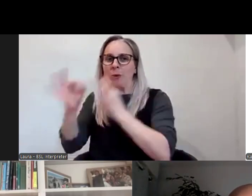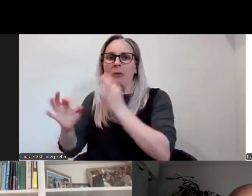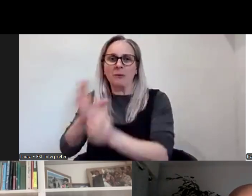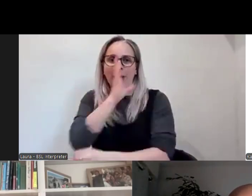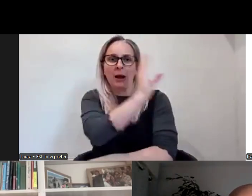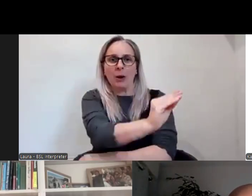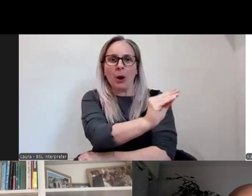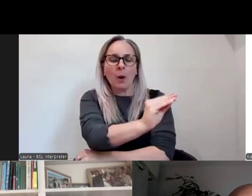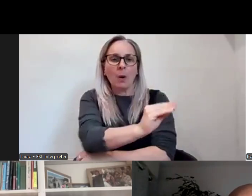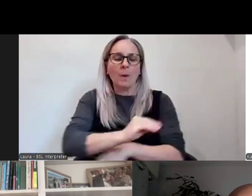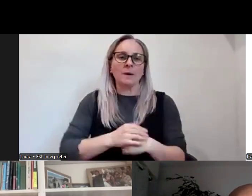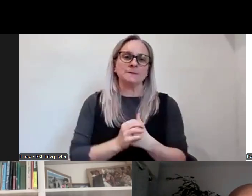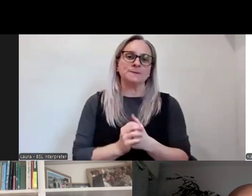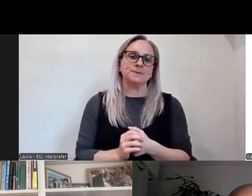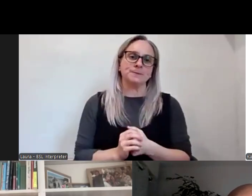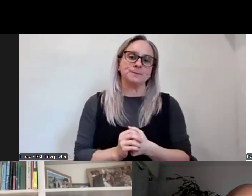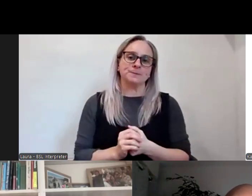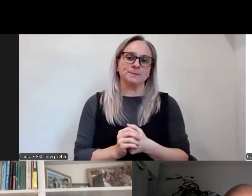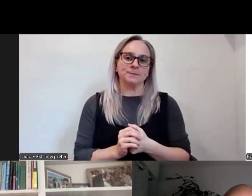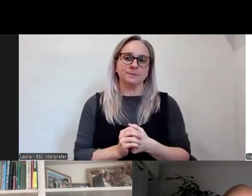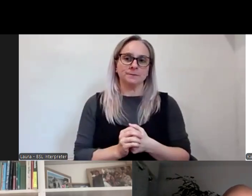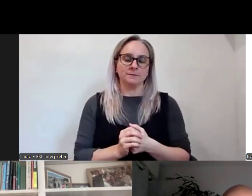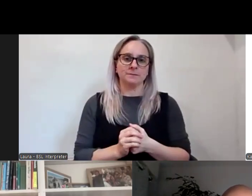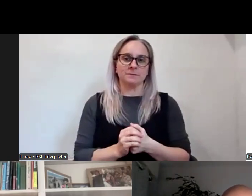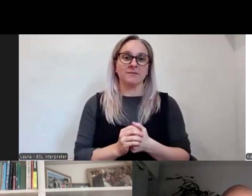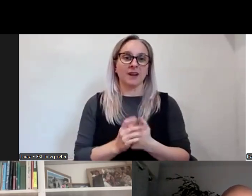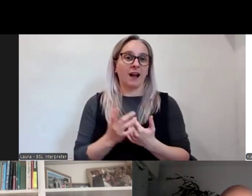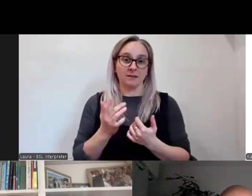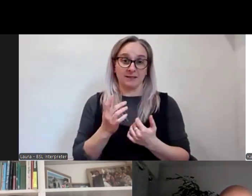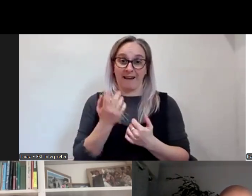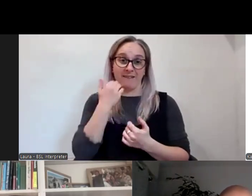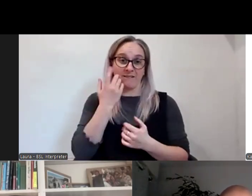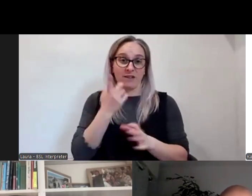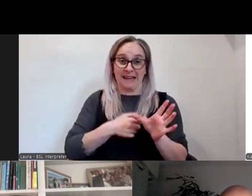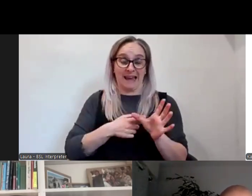year on year for each of the different categories, because it does fluctuate.